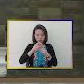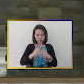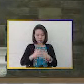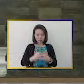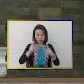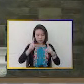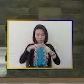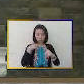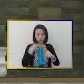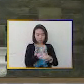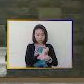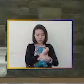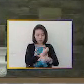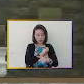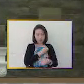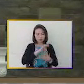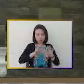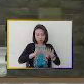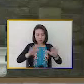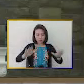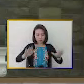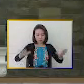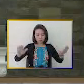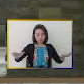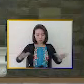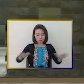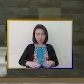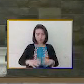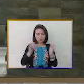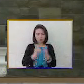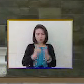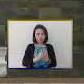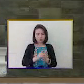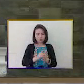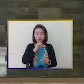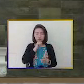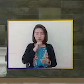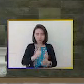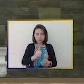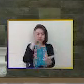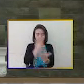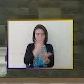to our kids and even hinder your word, oh God.